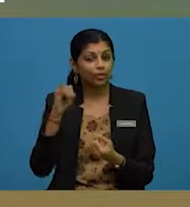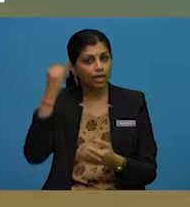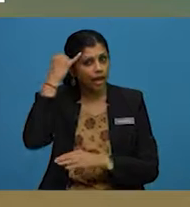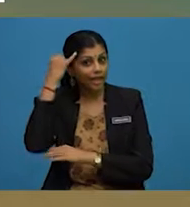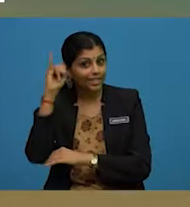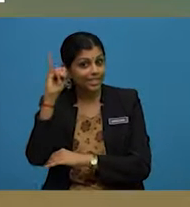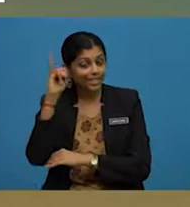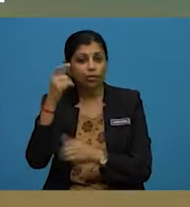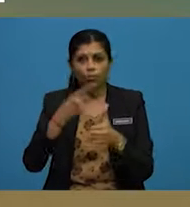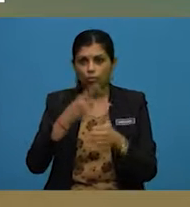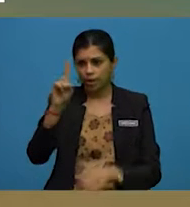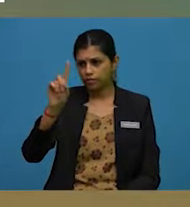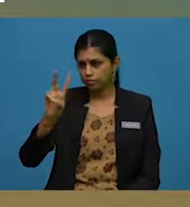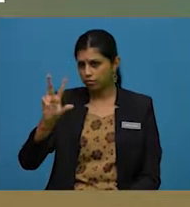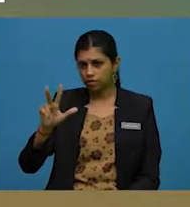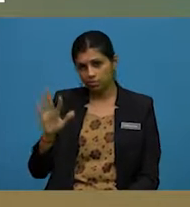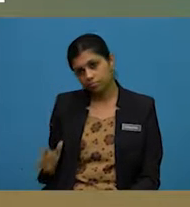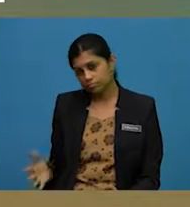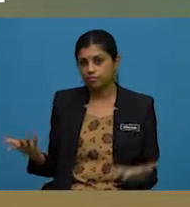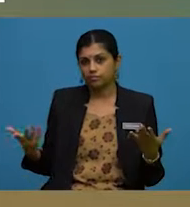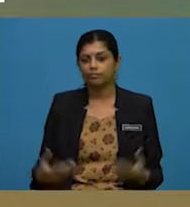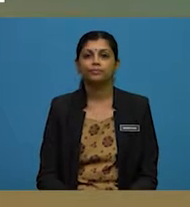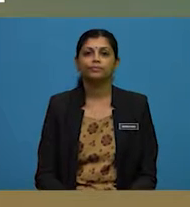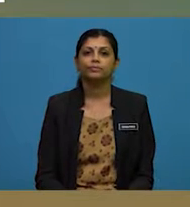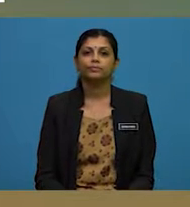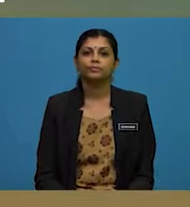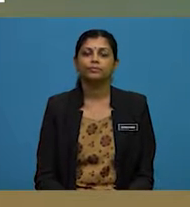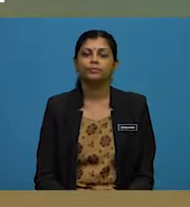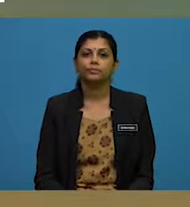supporting ideas number 1, 2, and 3 or more,